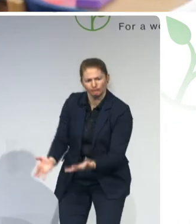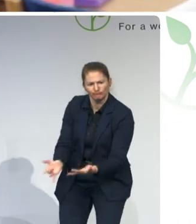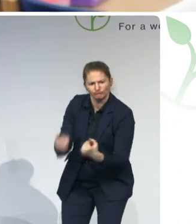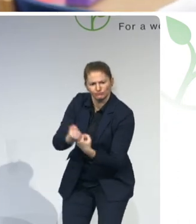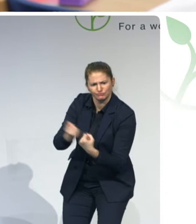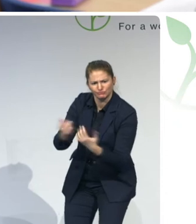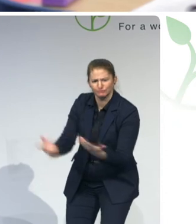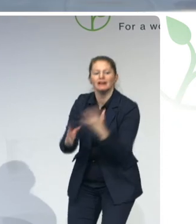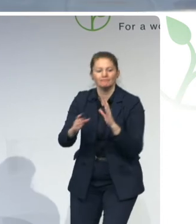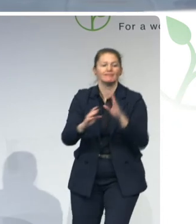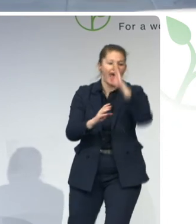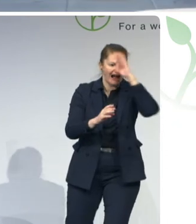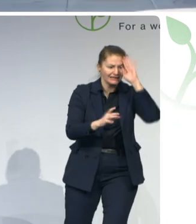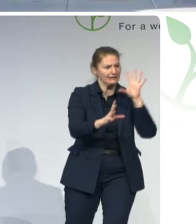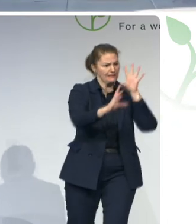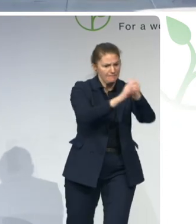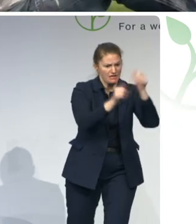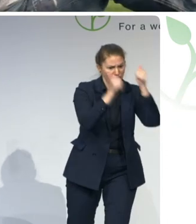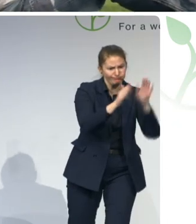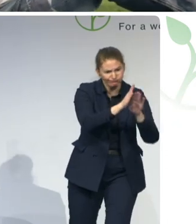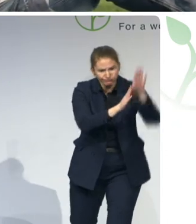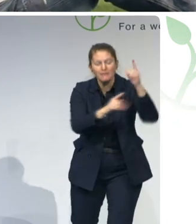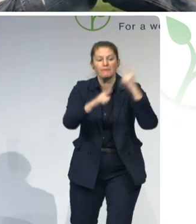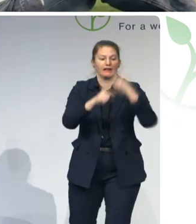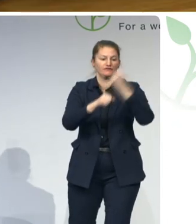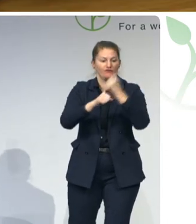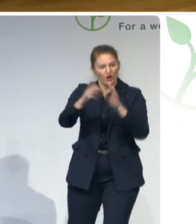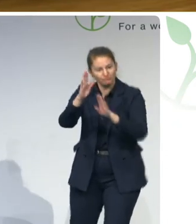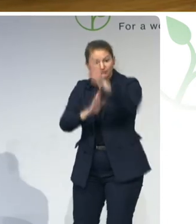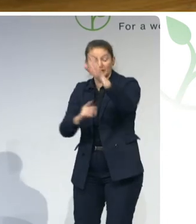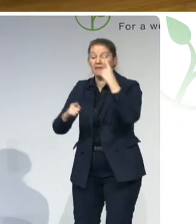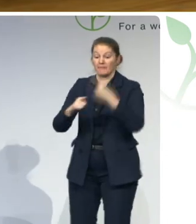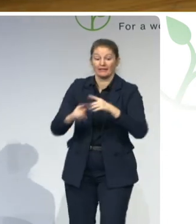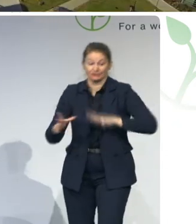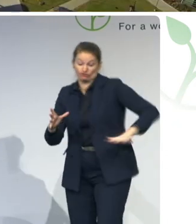accessibility, supporting career planning, and providing work-based learning.